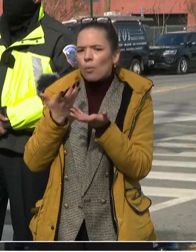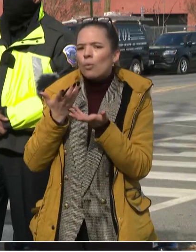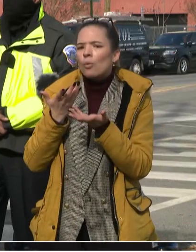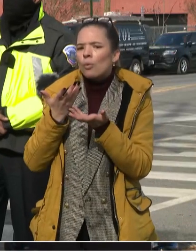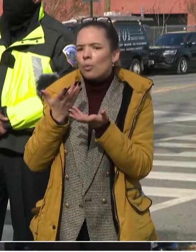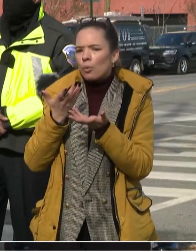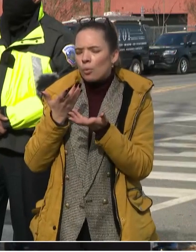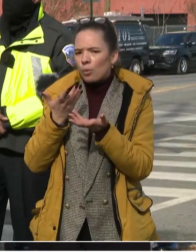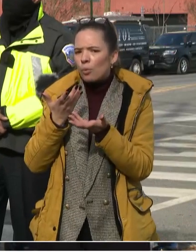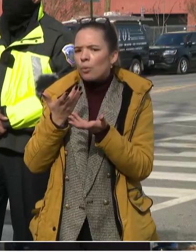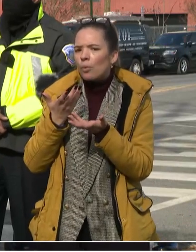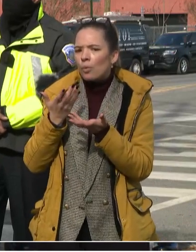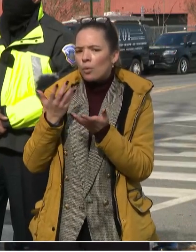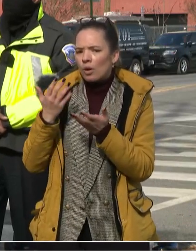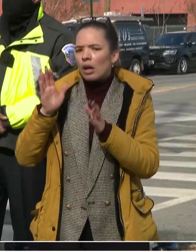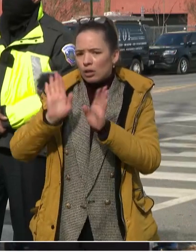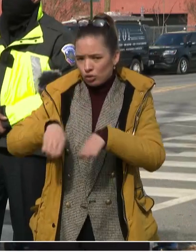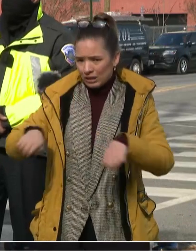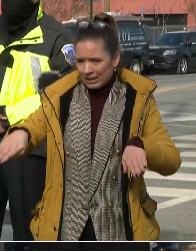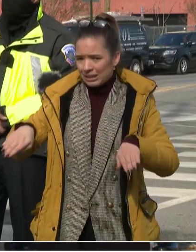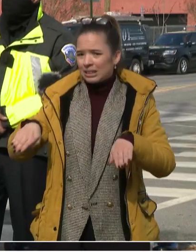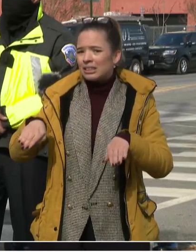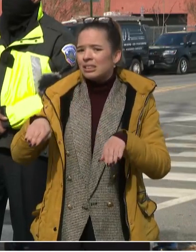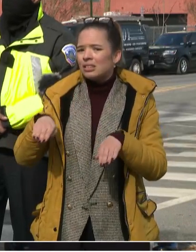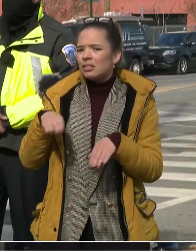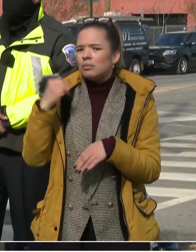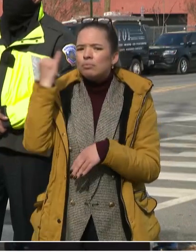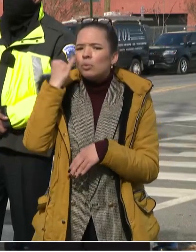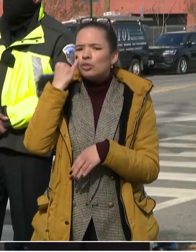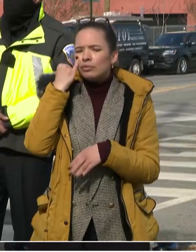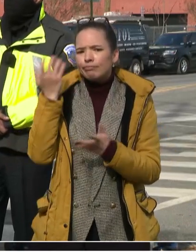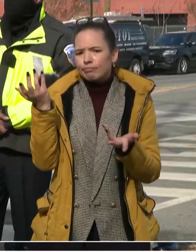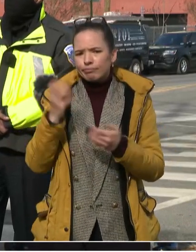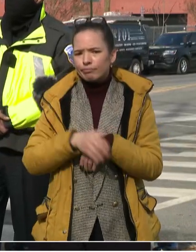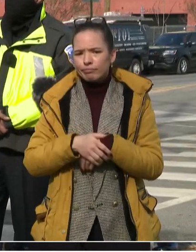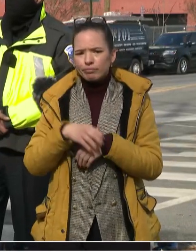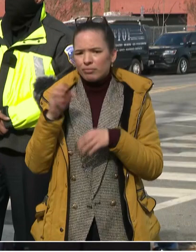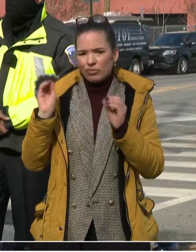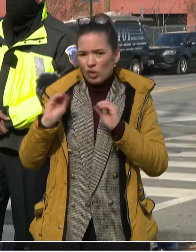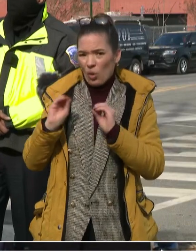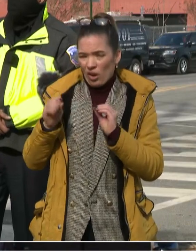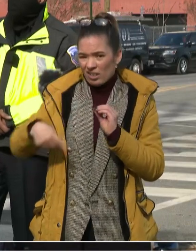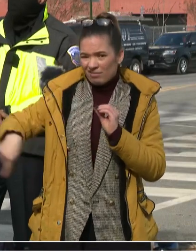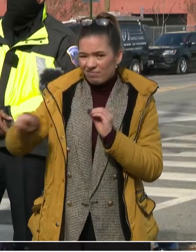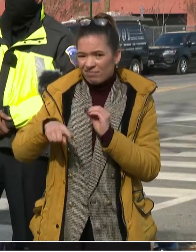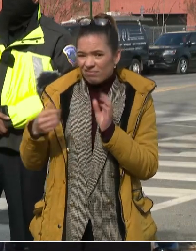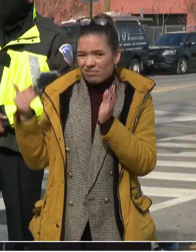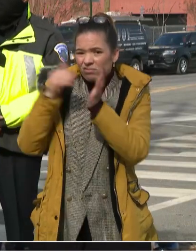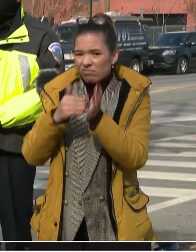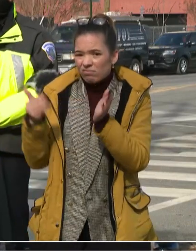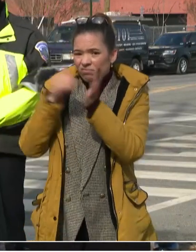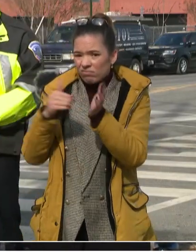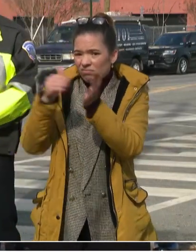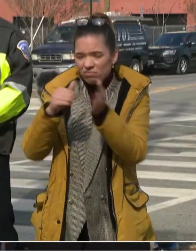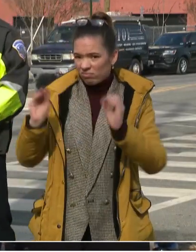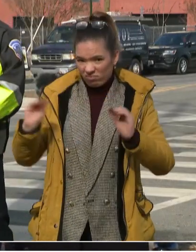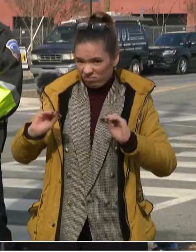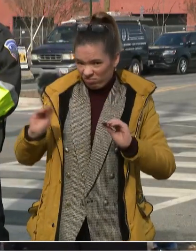just say if none of them reoffended. The fact that between Prince George's County and D.C. we have